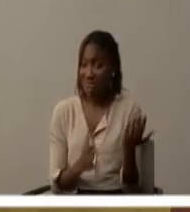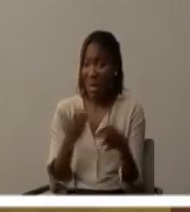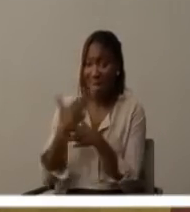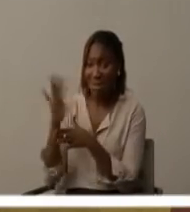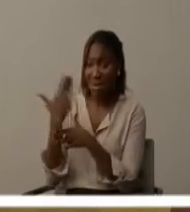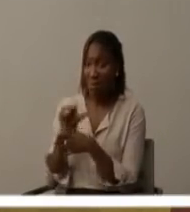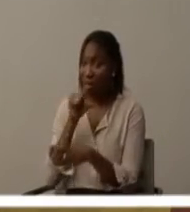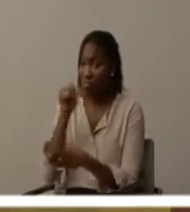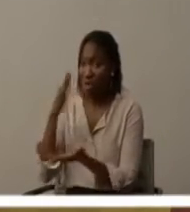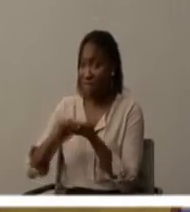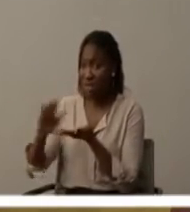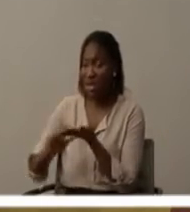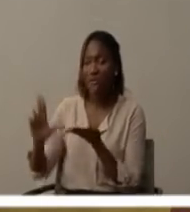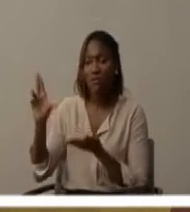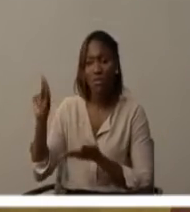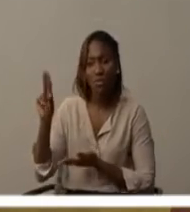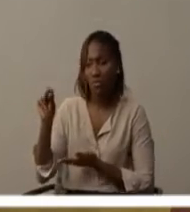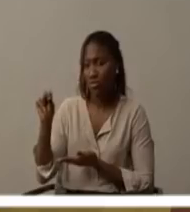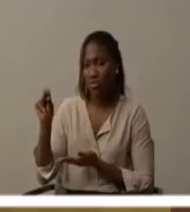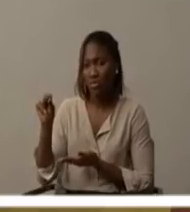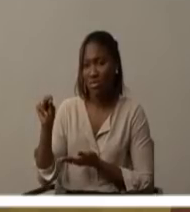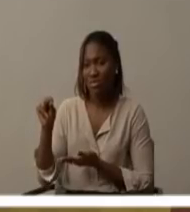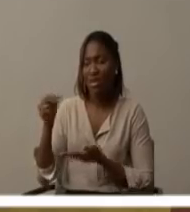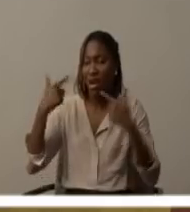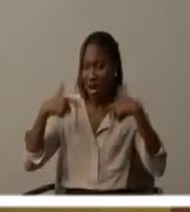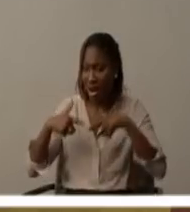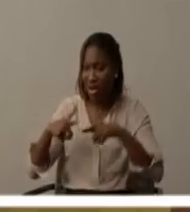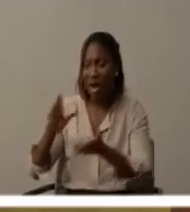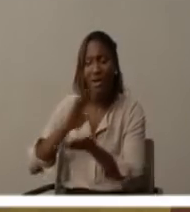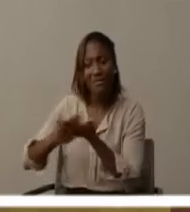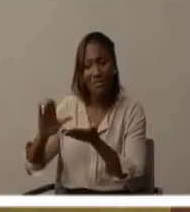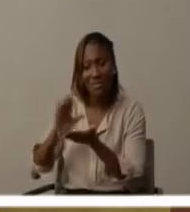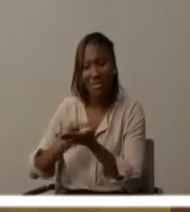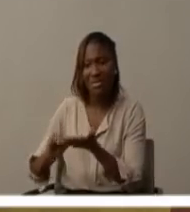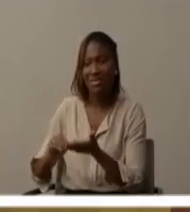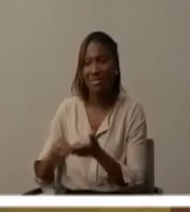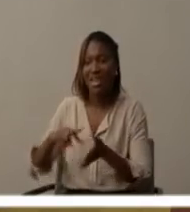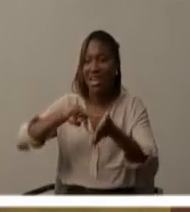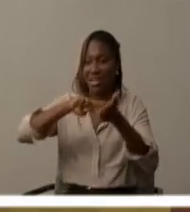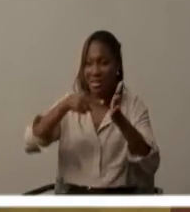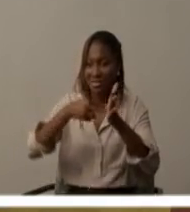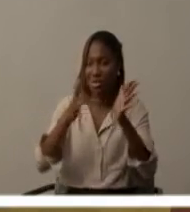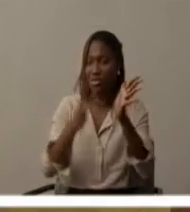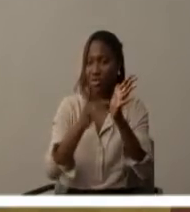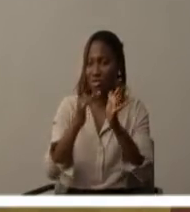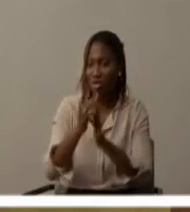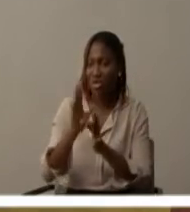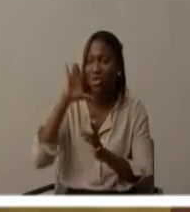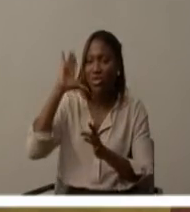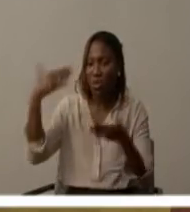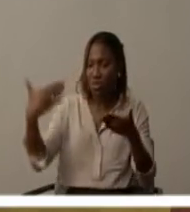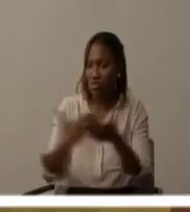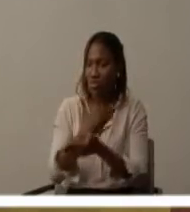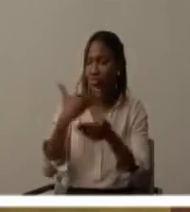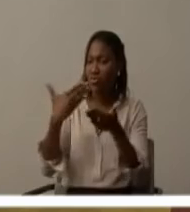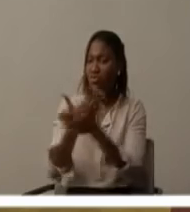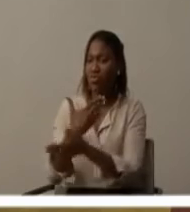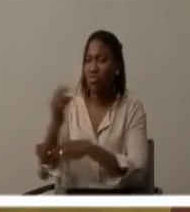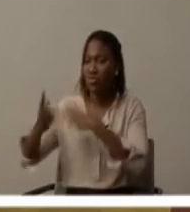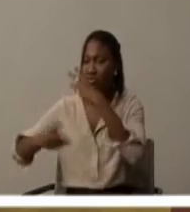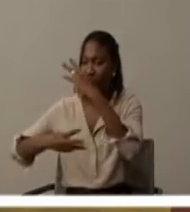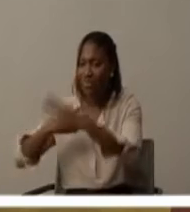And in that, the unbinding will take place. And the renewal and rebuilding of our society will take place. And you and